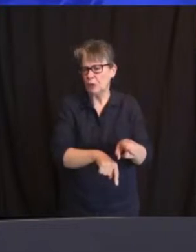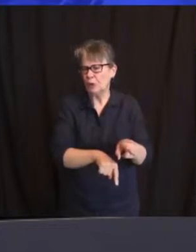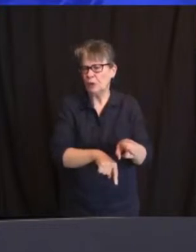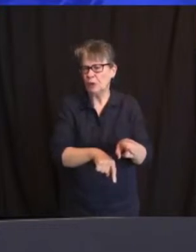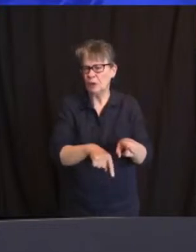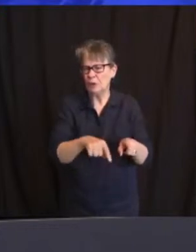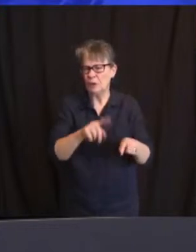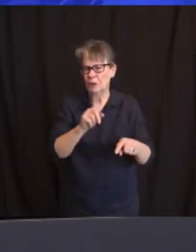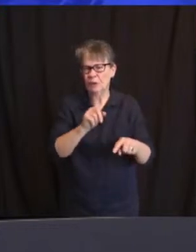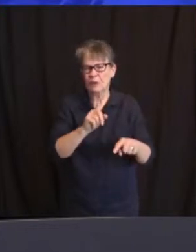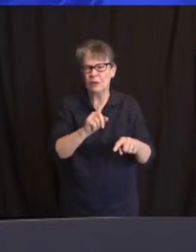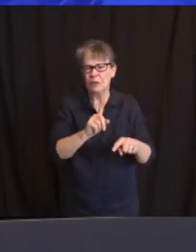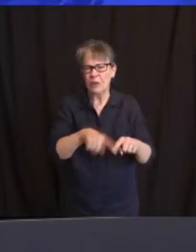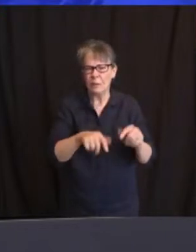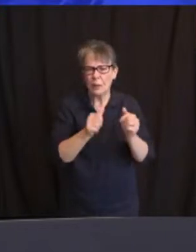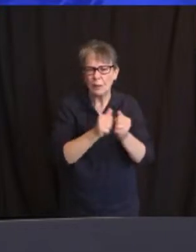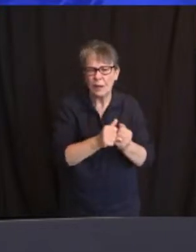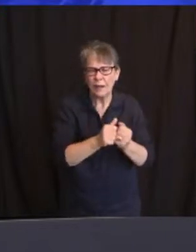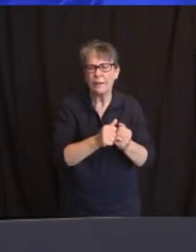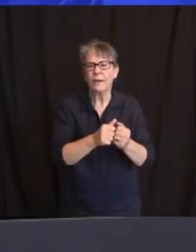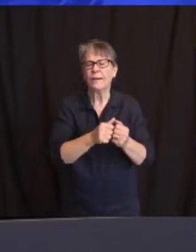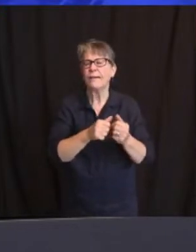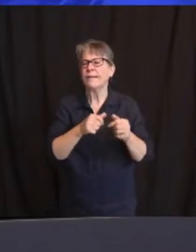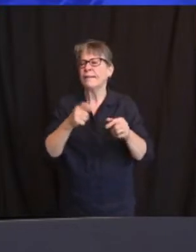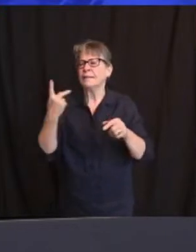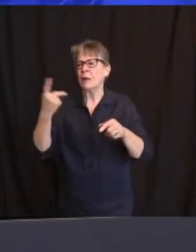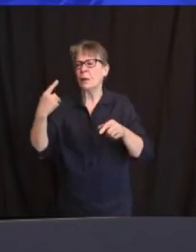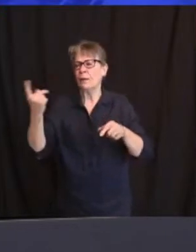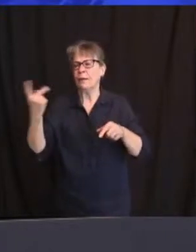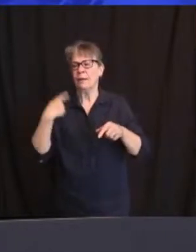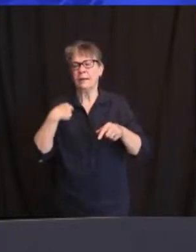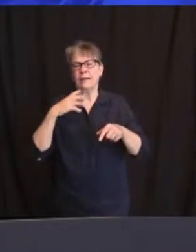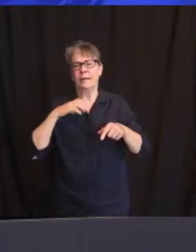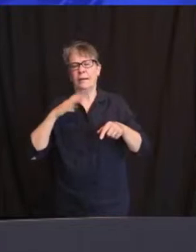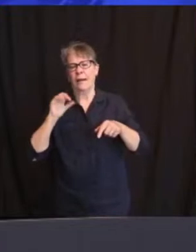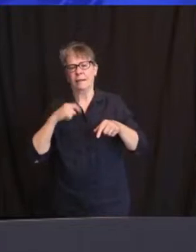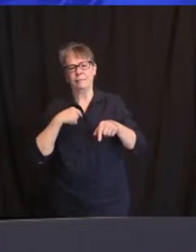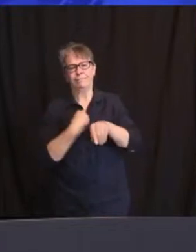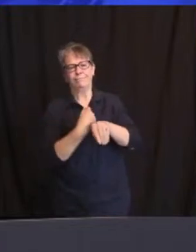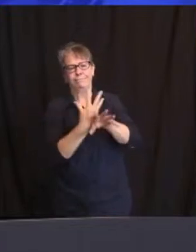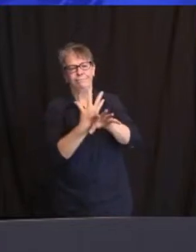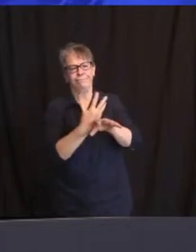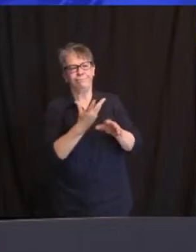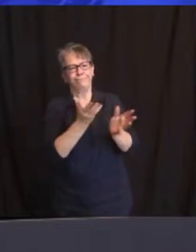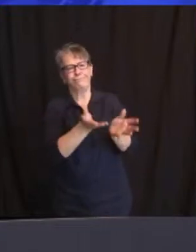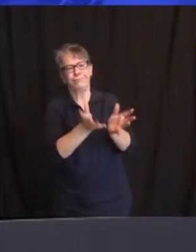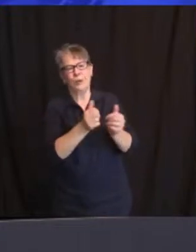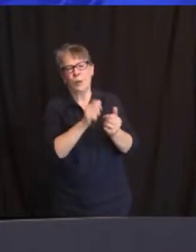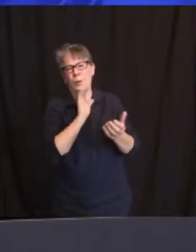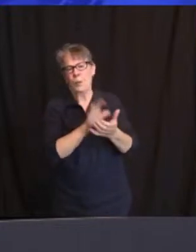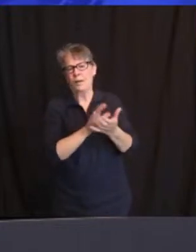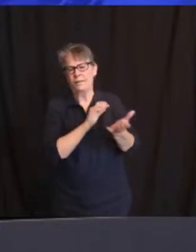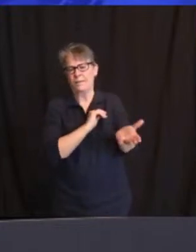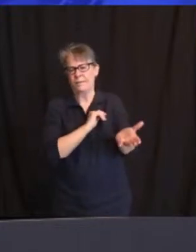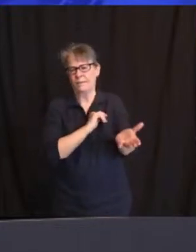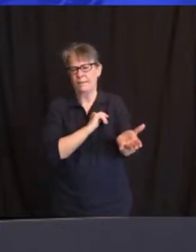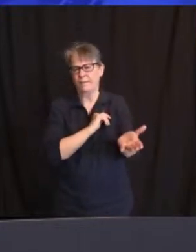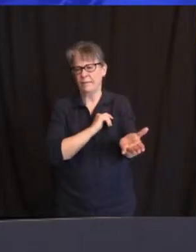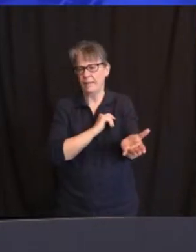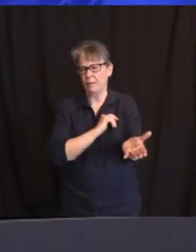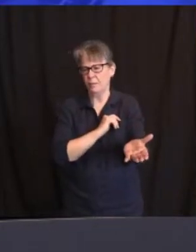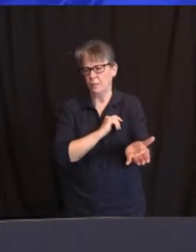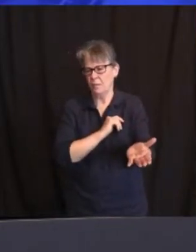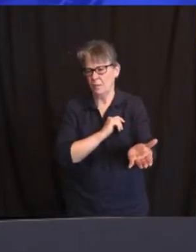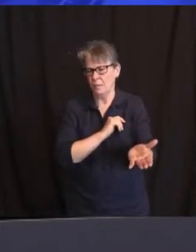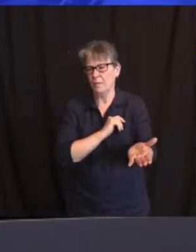globe. And I thought it was important to note May 13th, not only as a moment in time, but also to